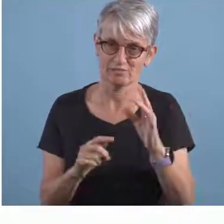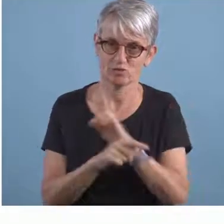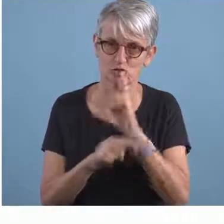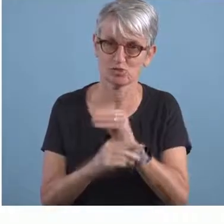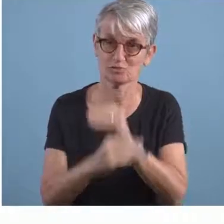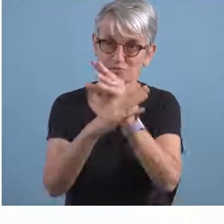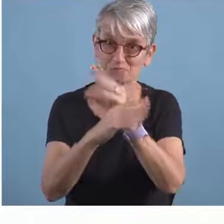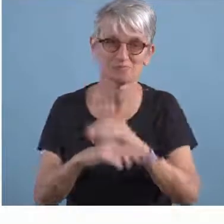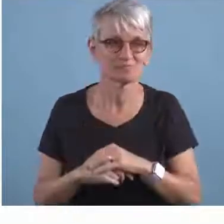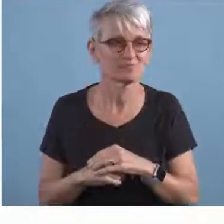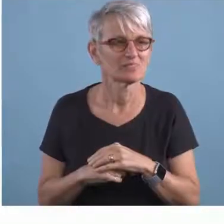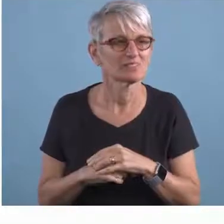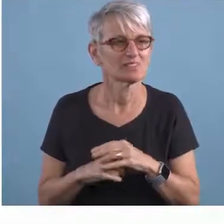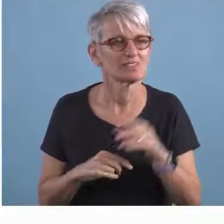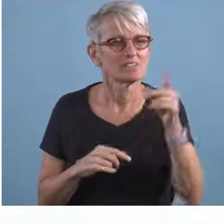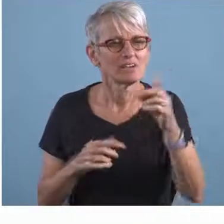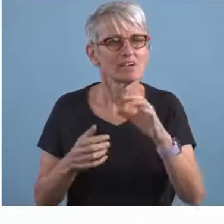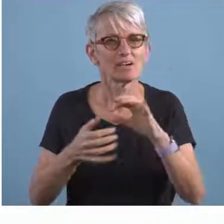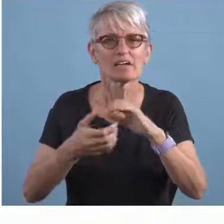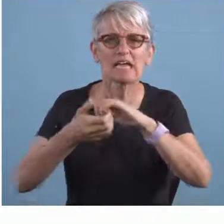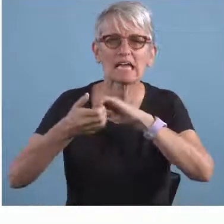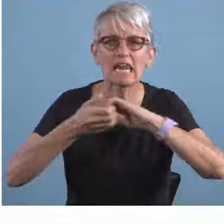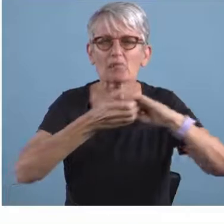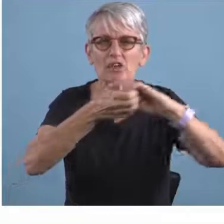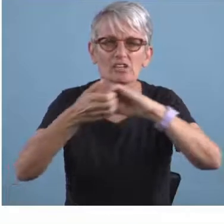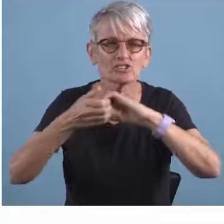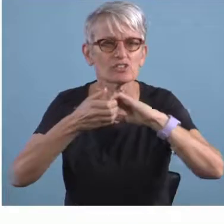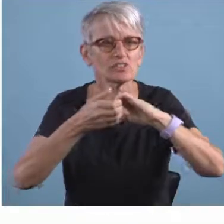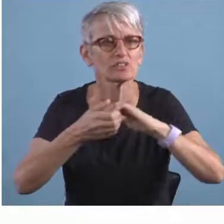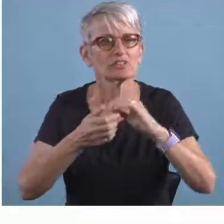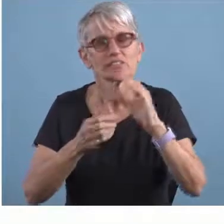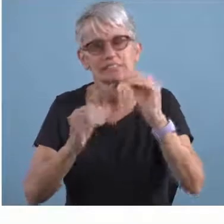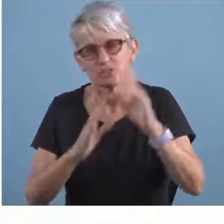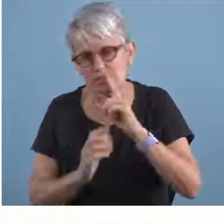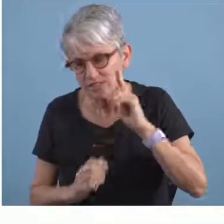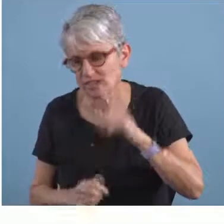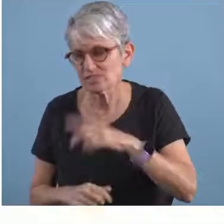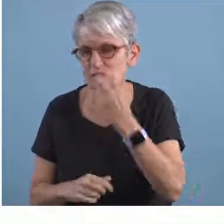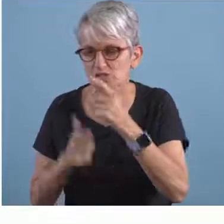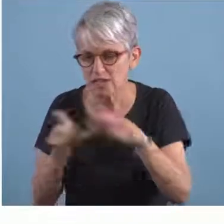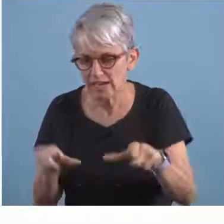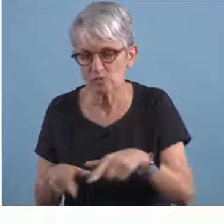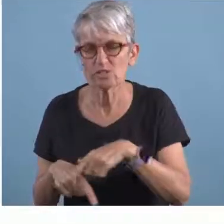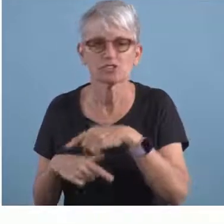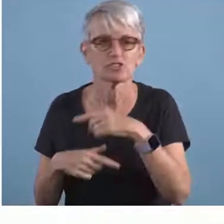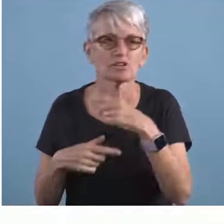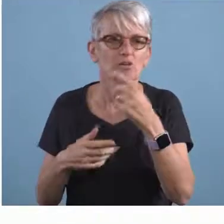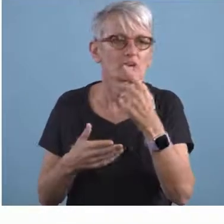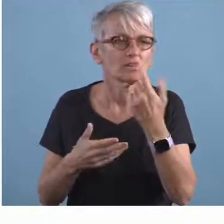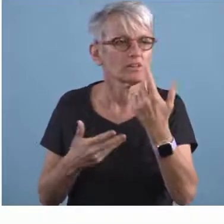This whole idea of collaboration, starting with teachers of the deaf, speech language pathologists, educational audiologists